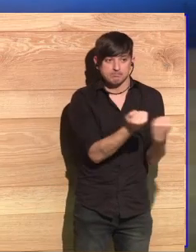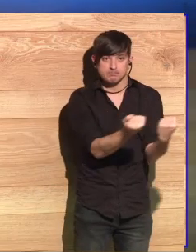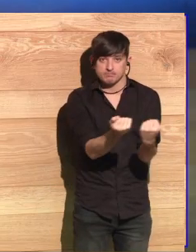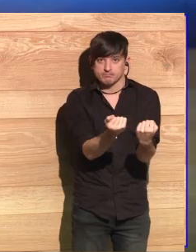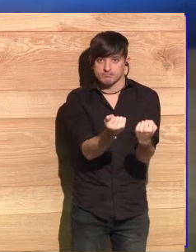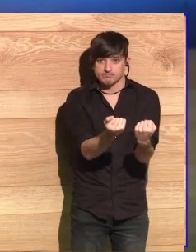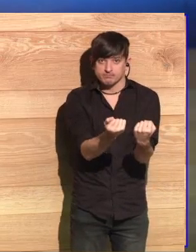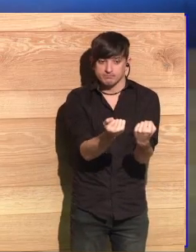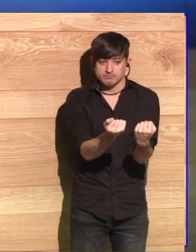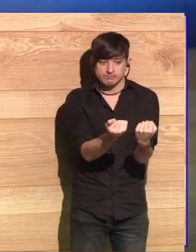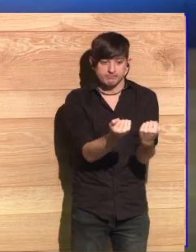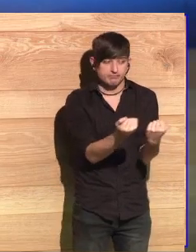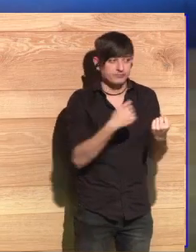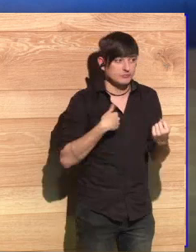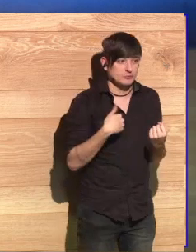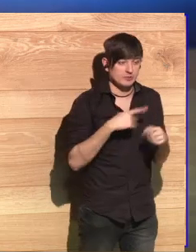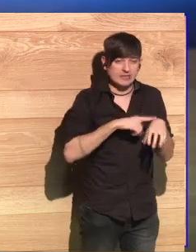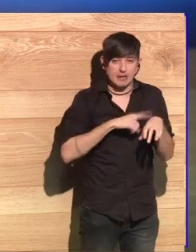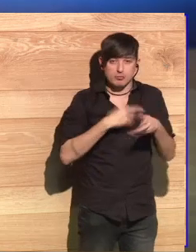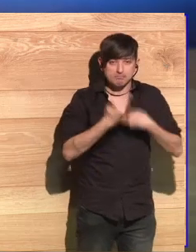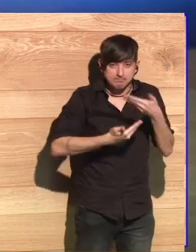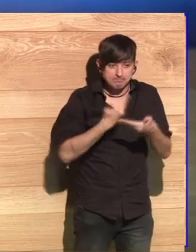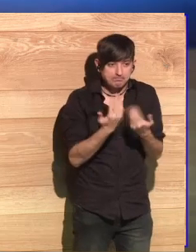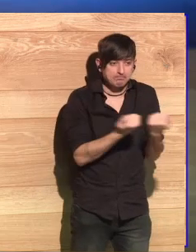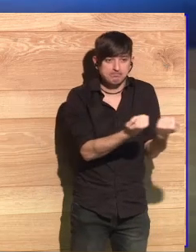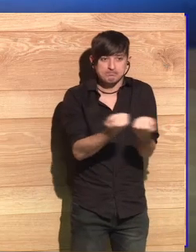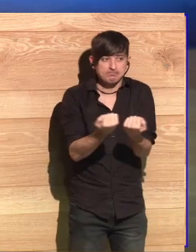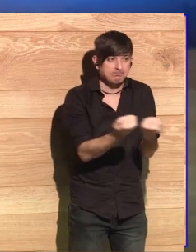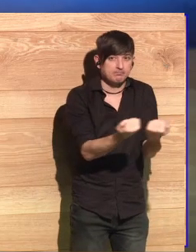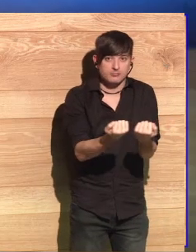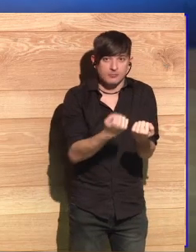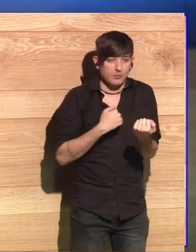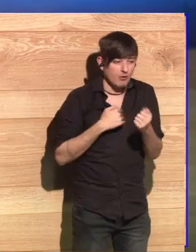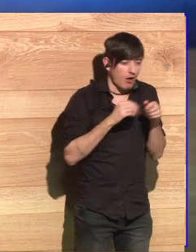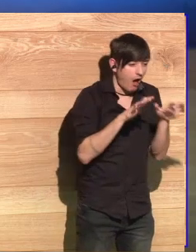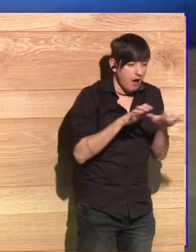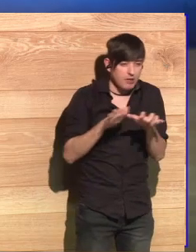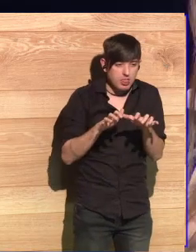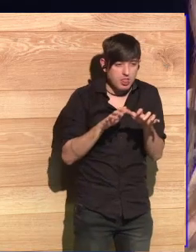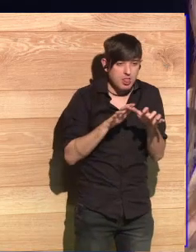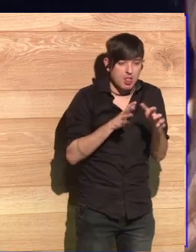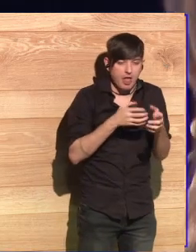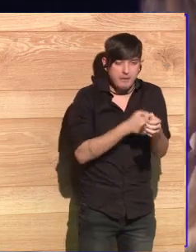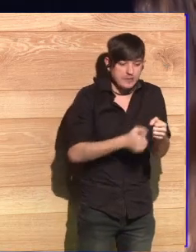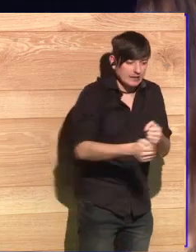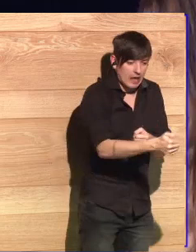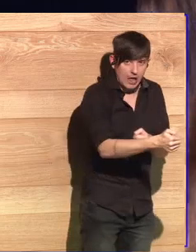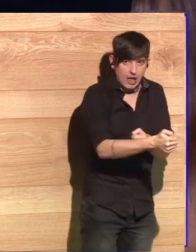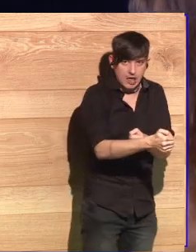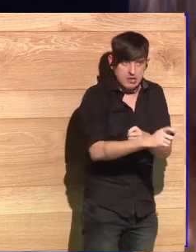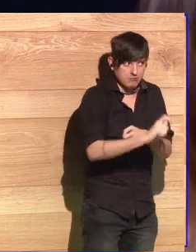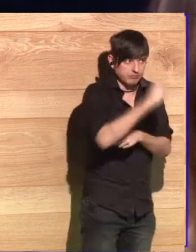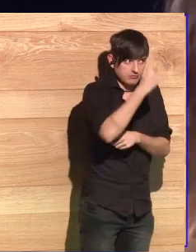more a matter of learning to have empathy for those around me, where you become so selfish when you're a